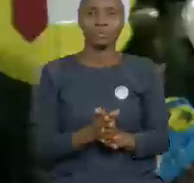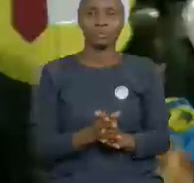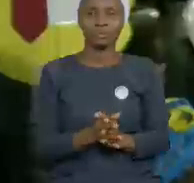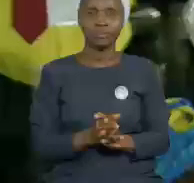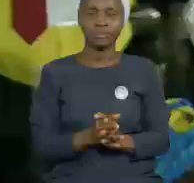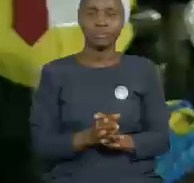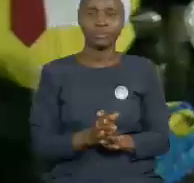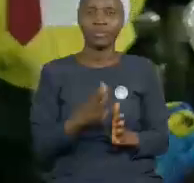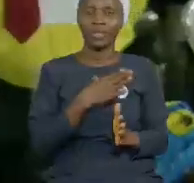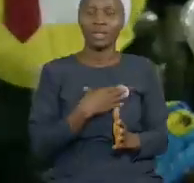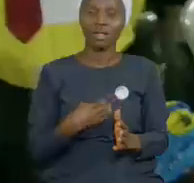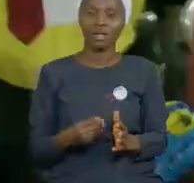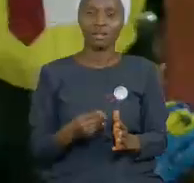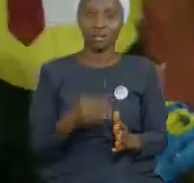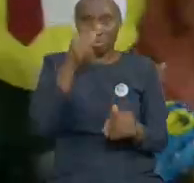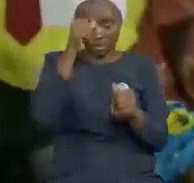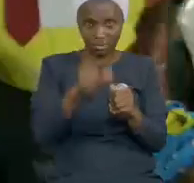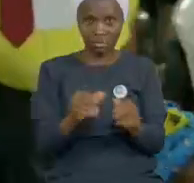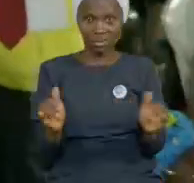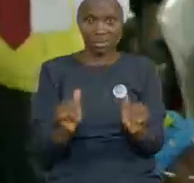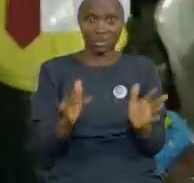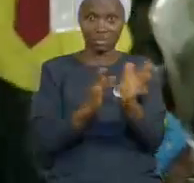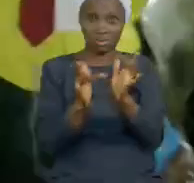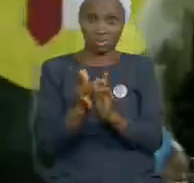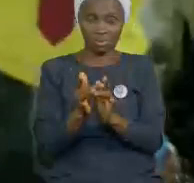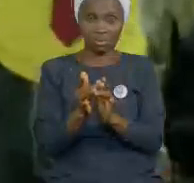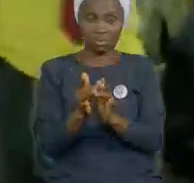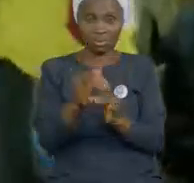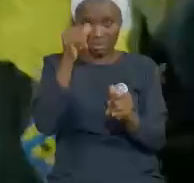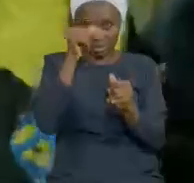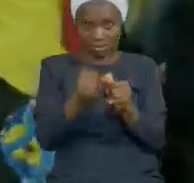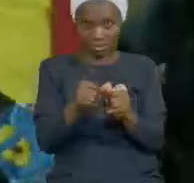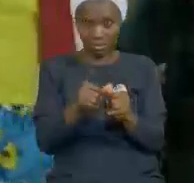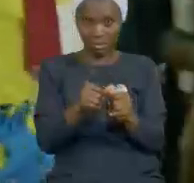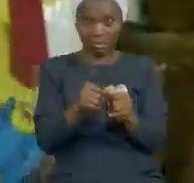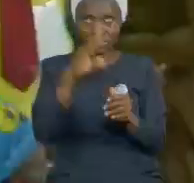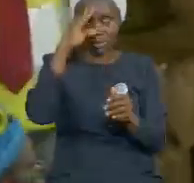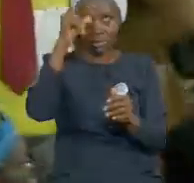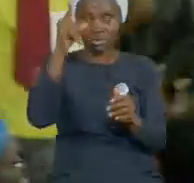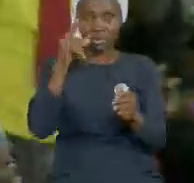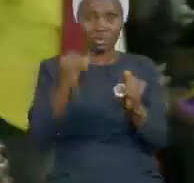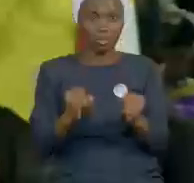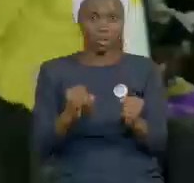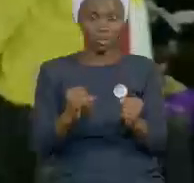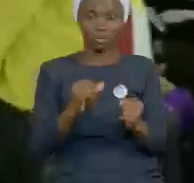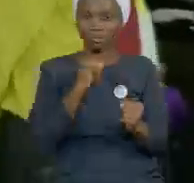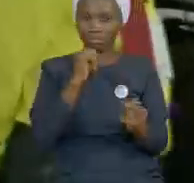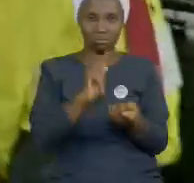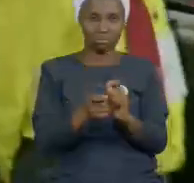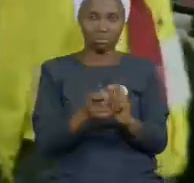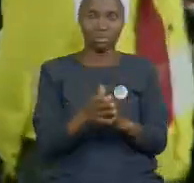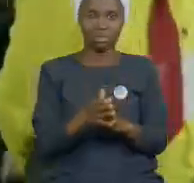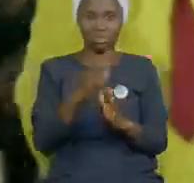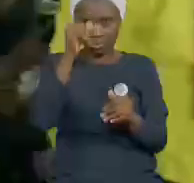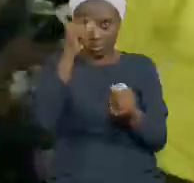And remember, it's the same Jesus. Remember, his power has not changed. Remember,